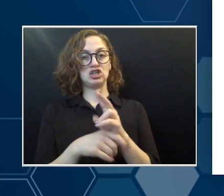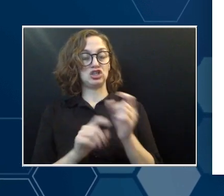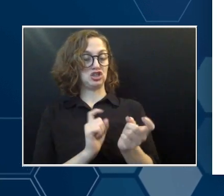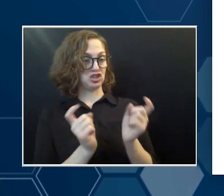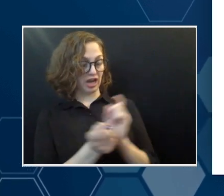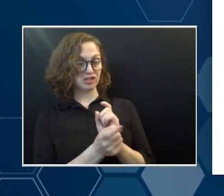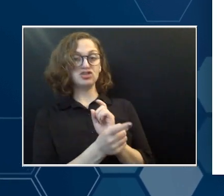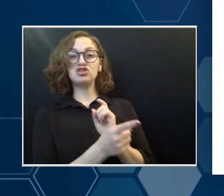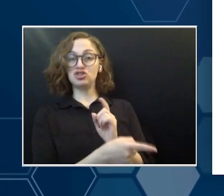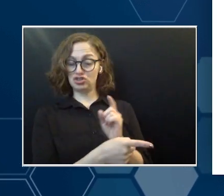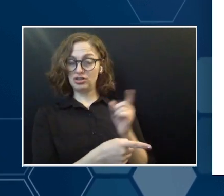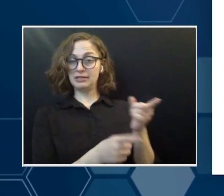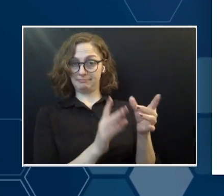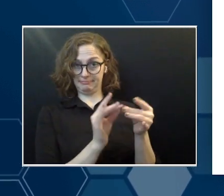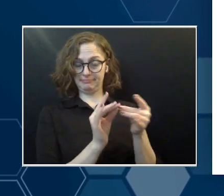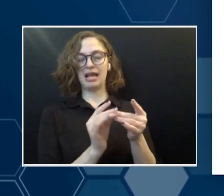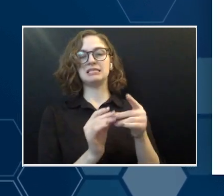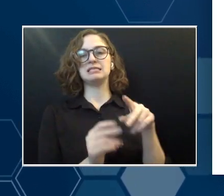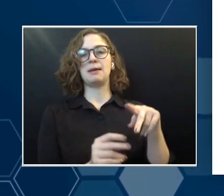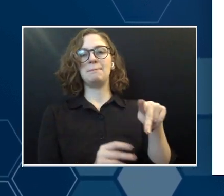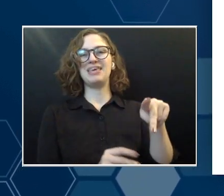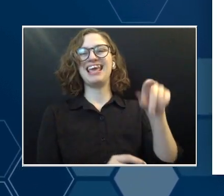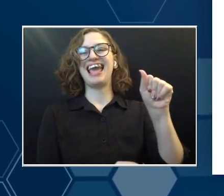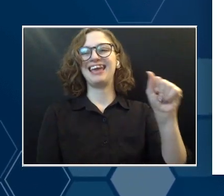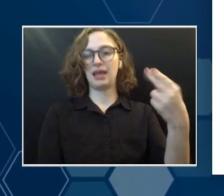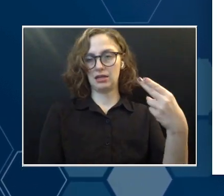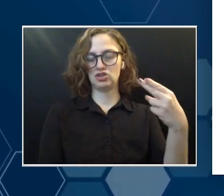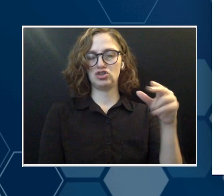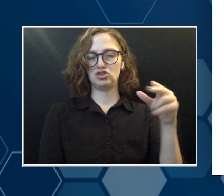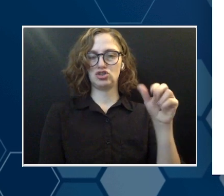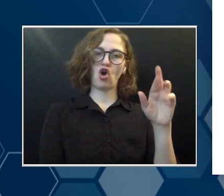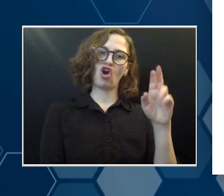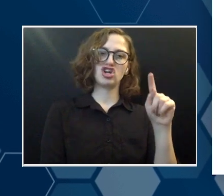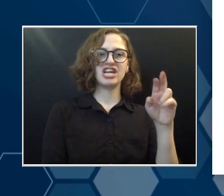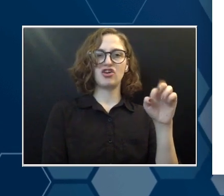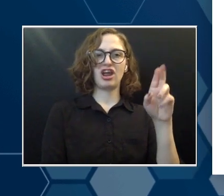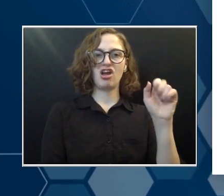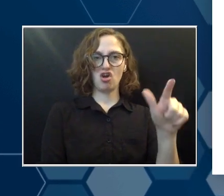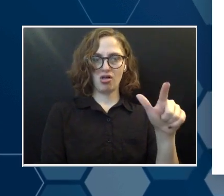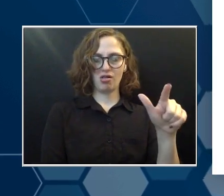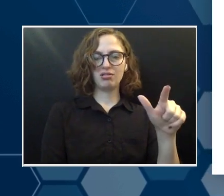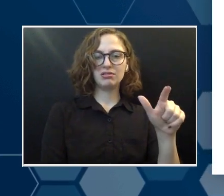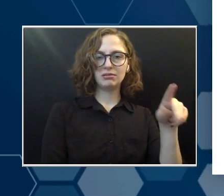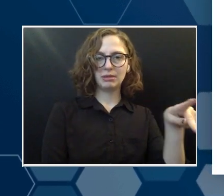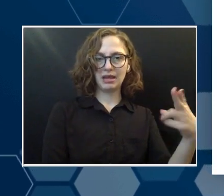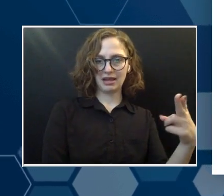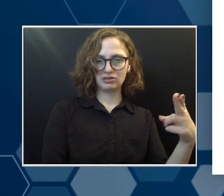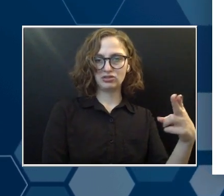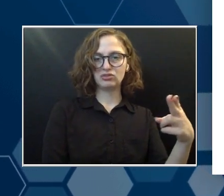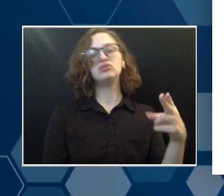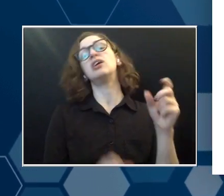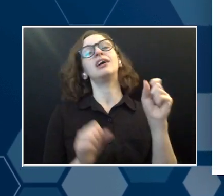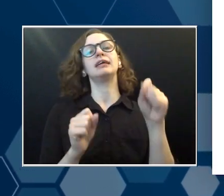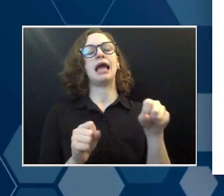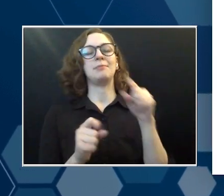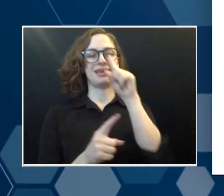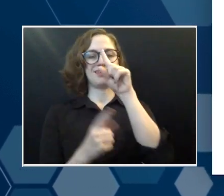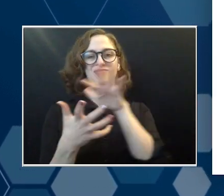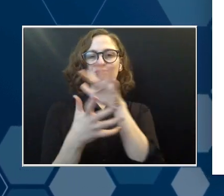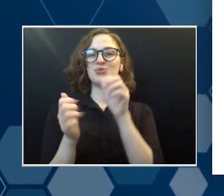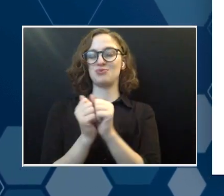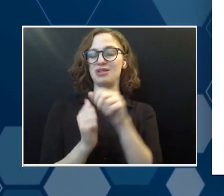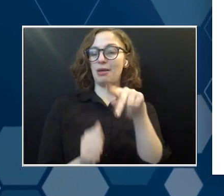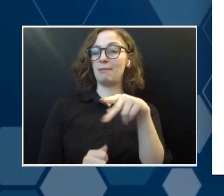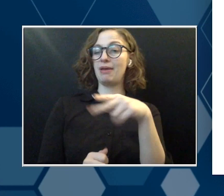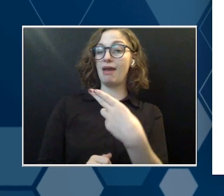arterial hypertension, so PAH, which can get confused with pH, which still refers to those high pressures, but can come from a